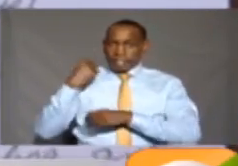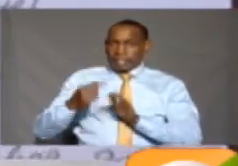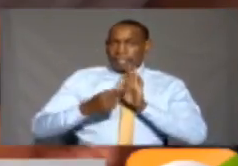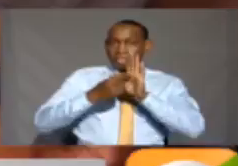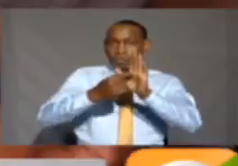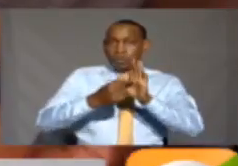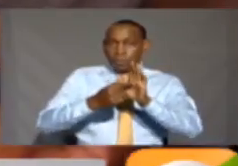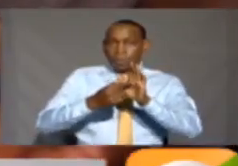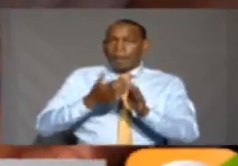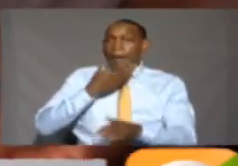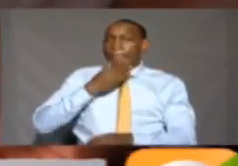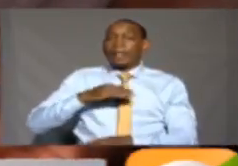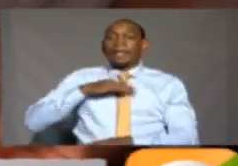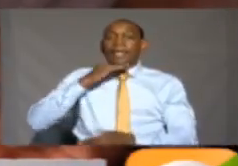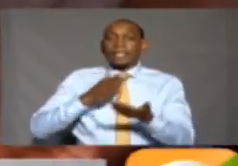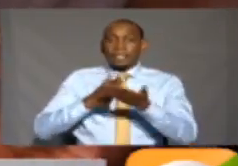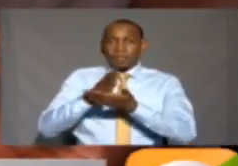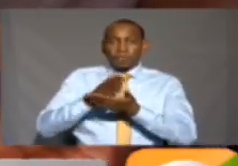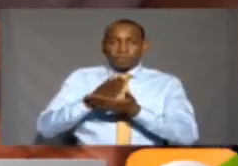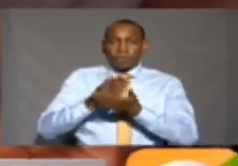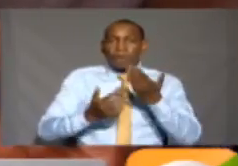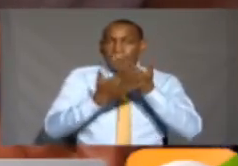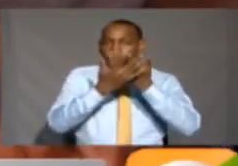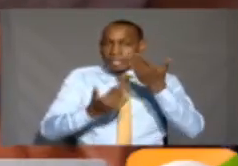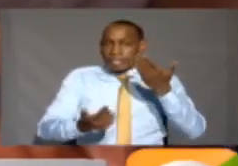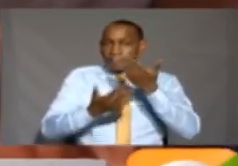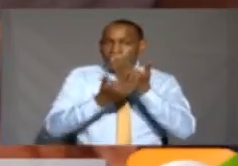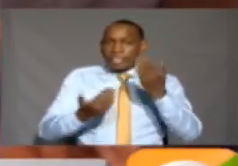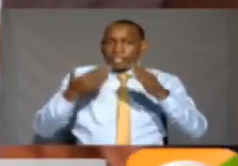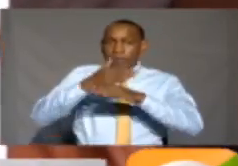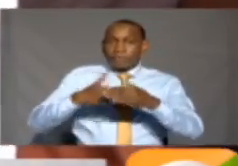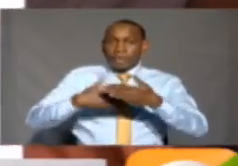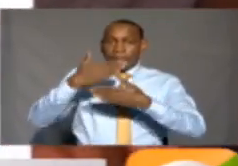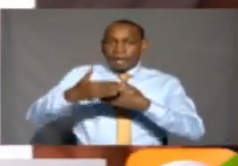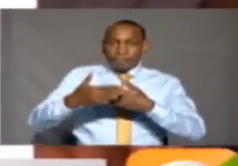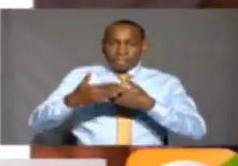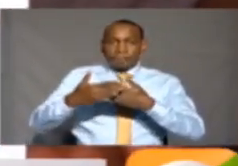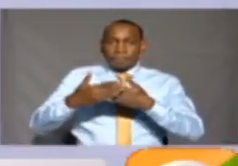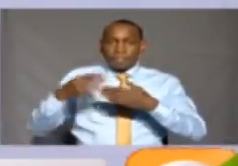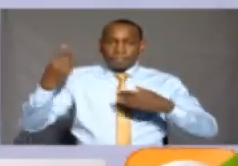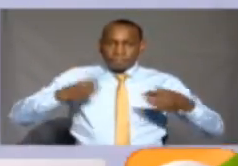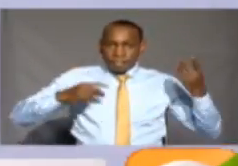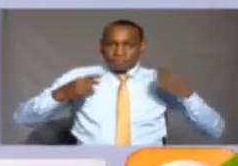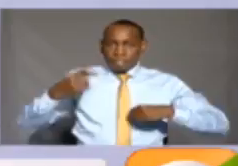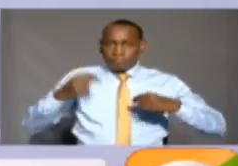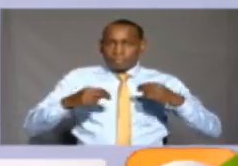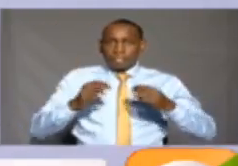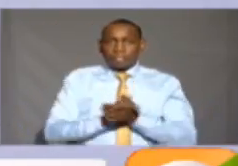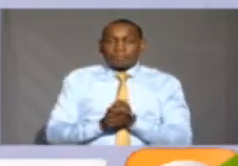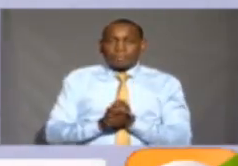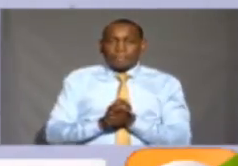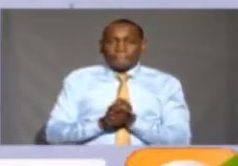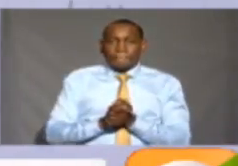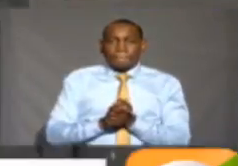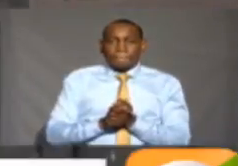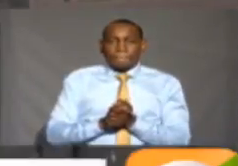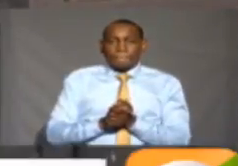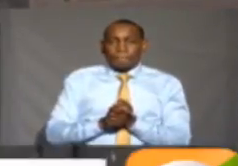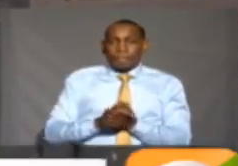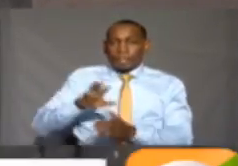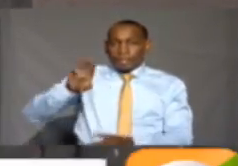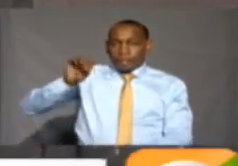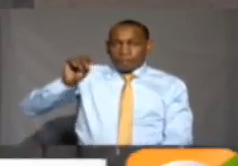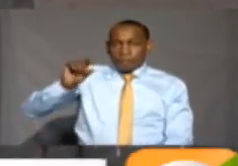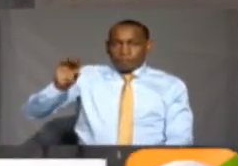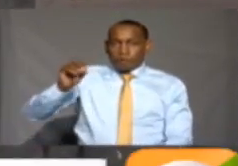that Onesmus died from pulmonary thromboembolism following soft tissue blunt object trauma and fatal assault. Molo